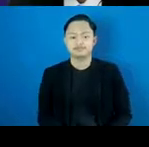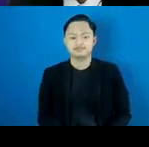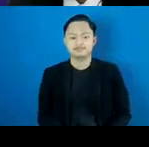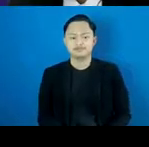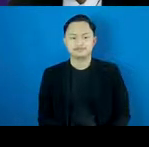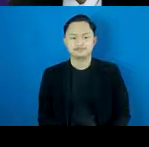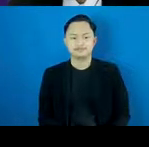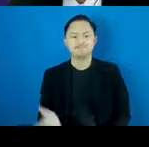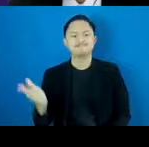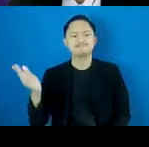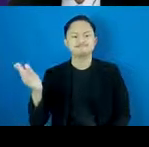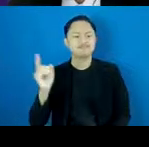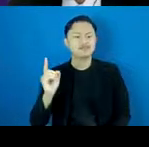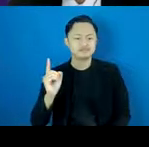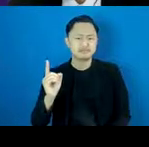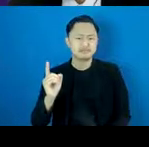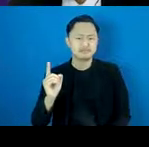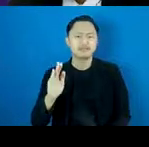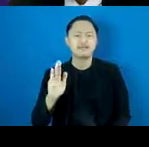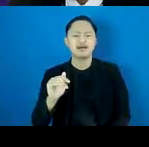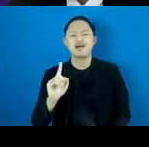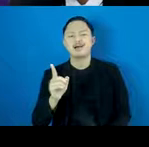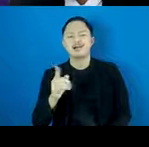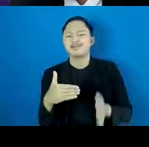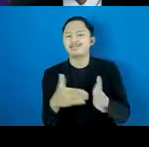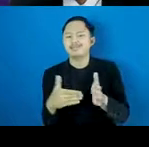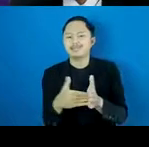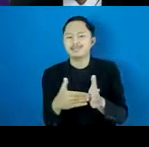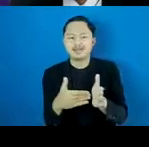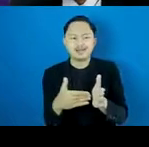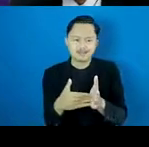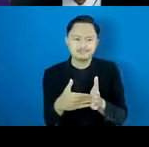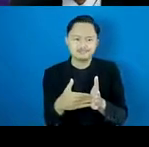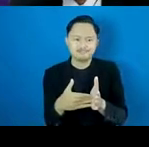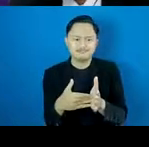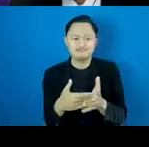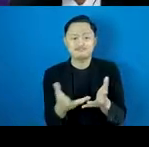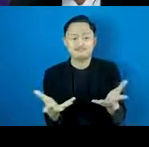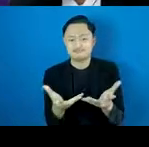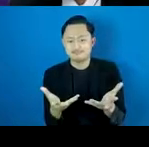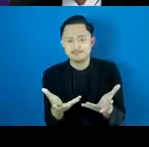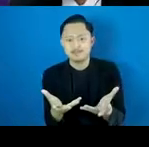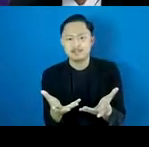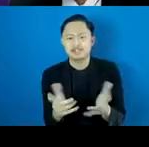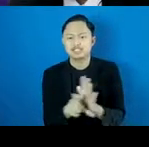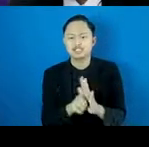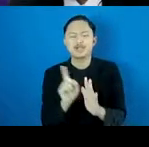It has been often the experience of the initial pilots in India as well as over the